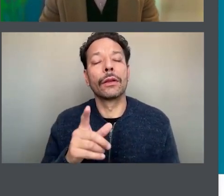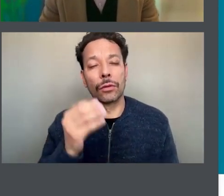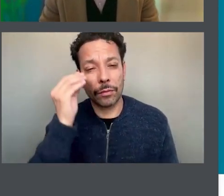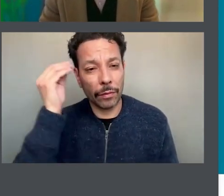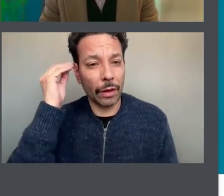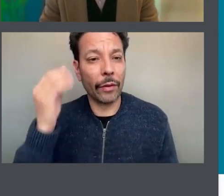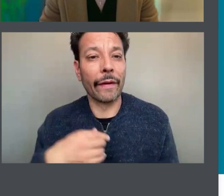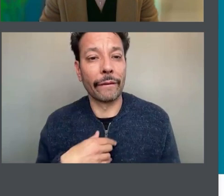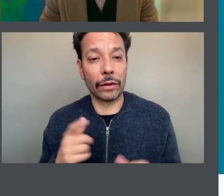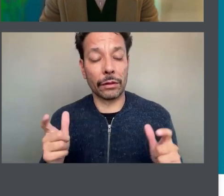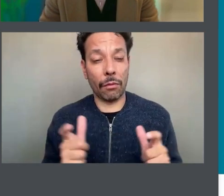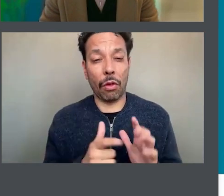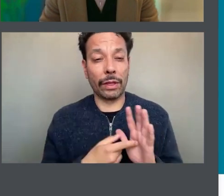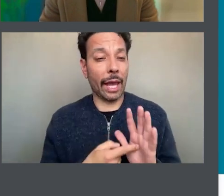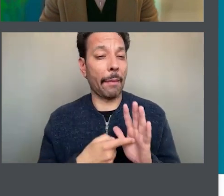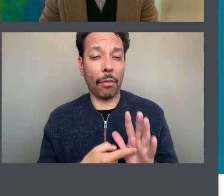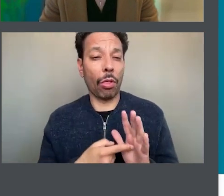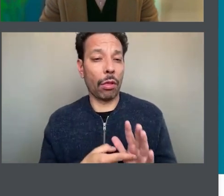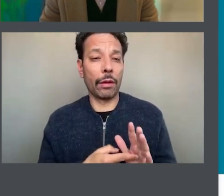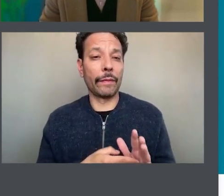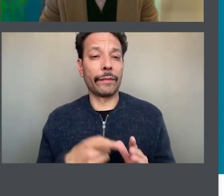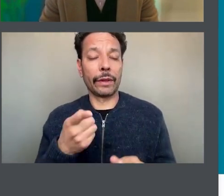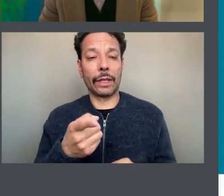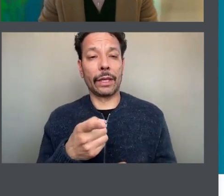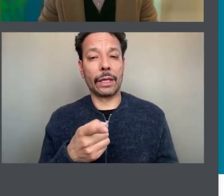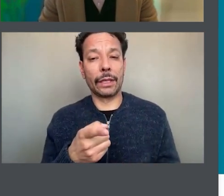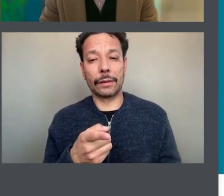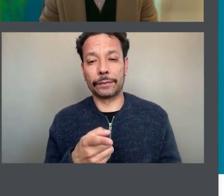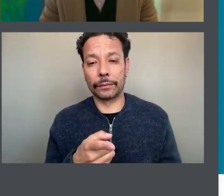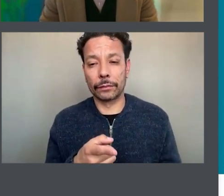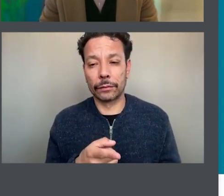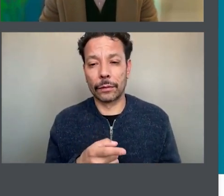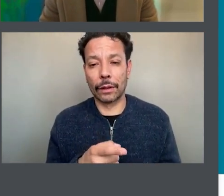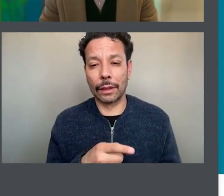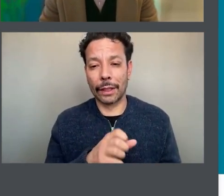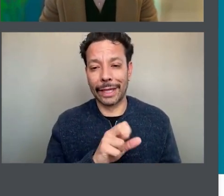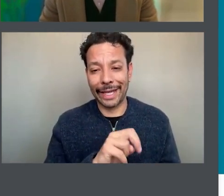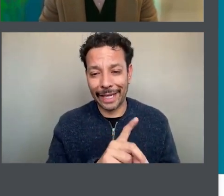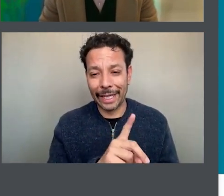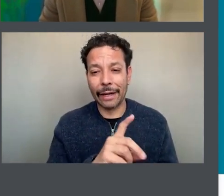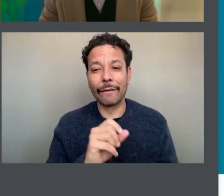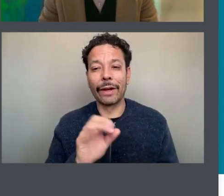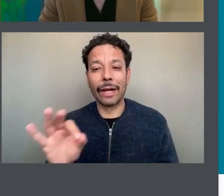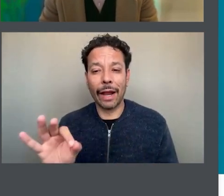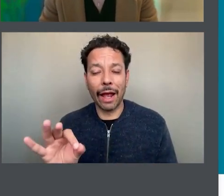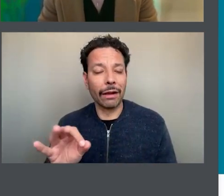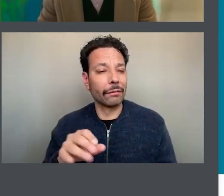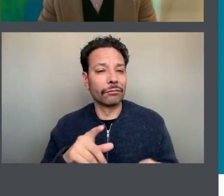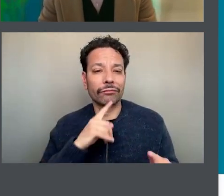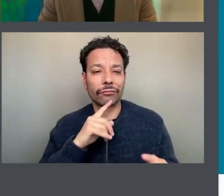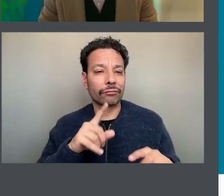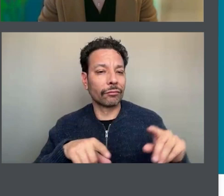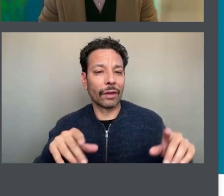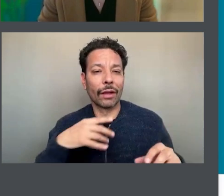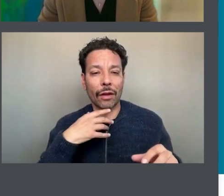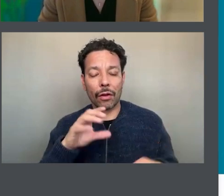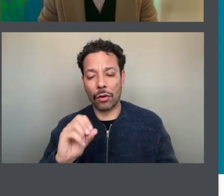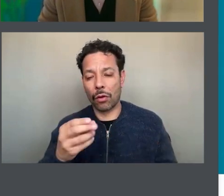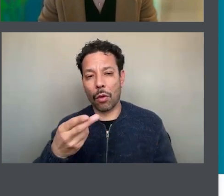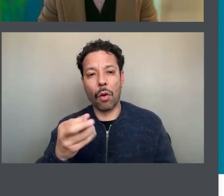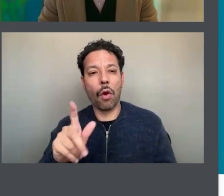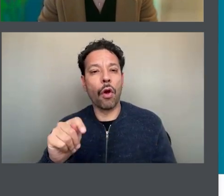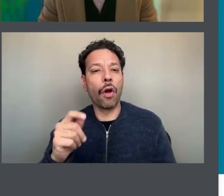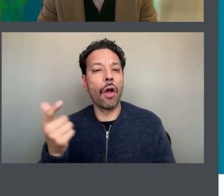keep in mind that we had a very small sample size. So this is an N of 9, very homogeneous cohort. All these kids were typically developing with the exception